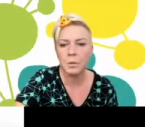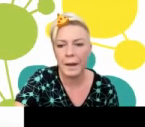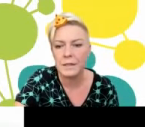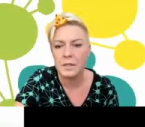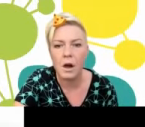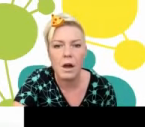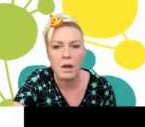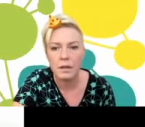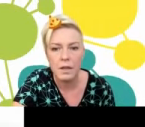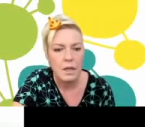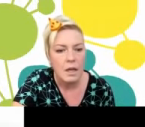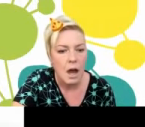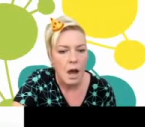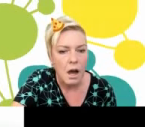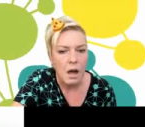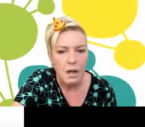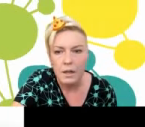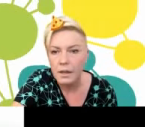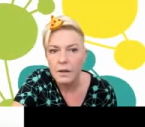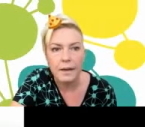if you went on,